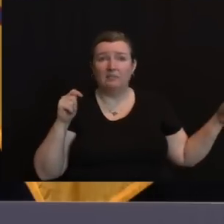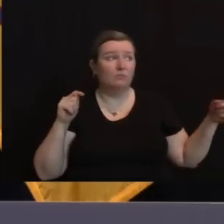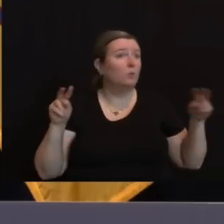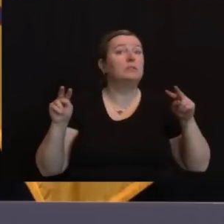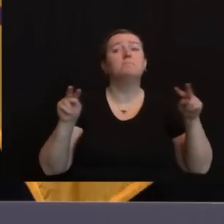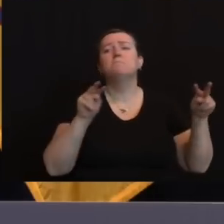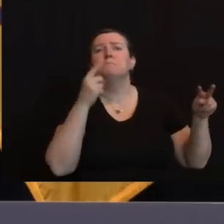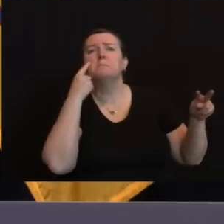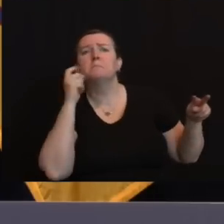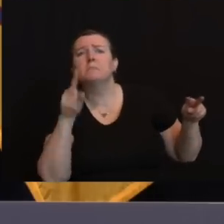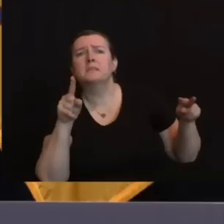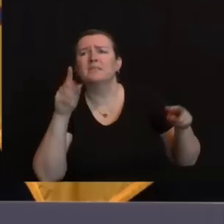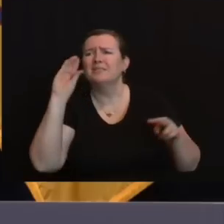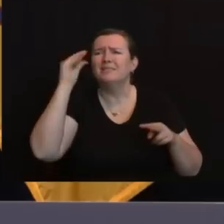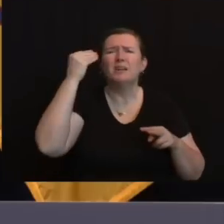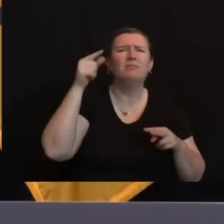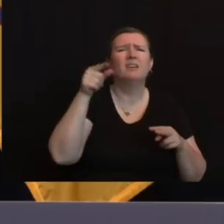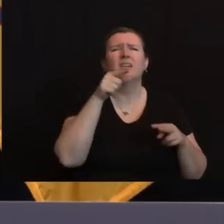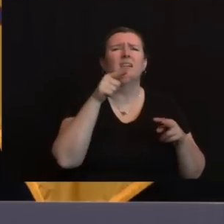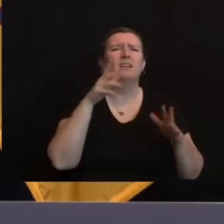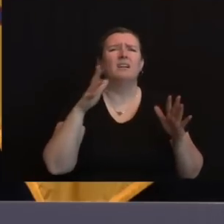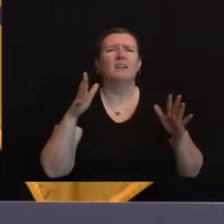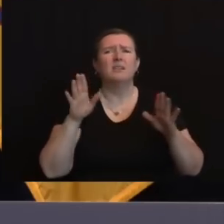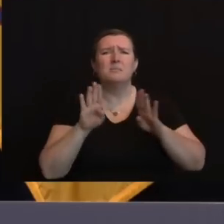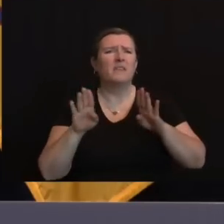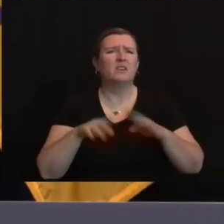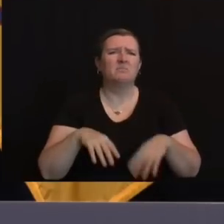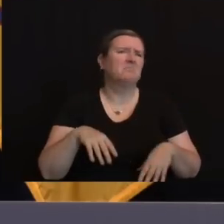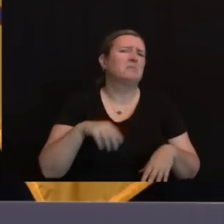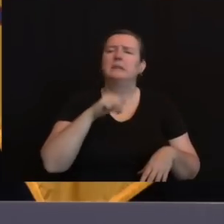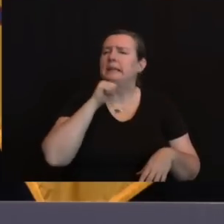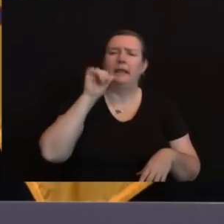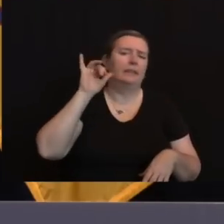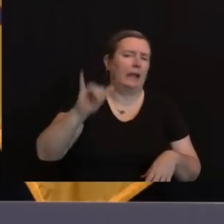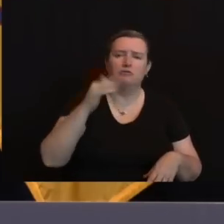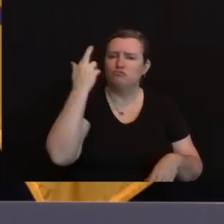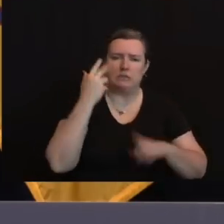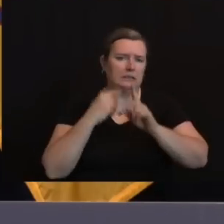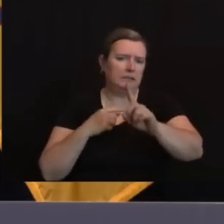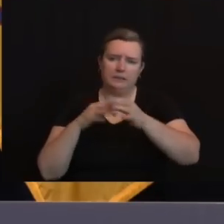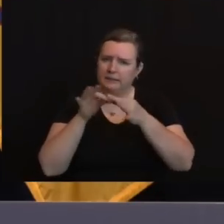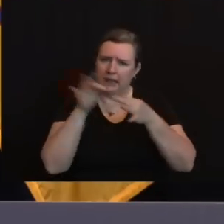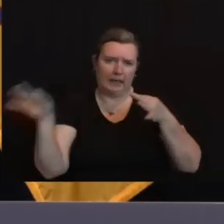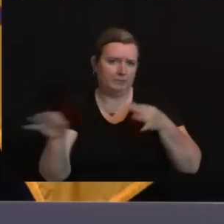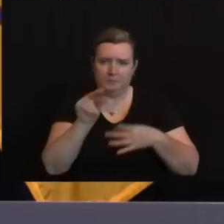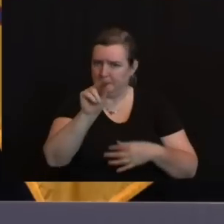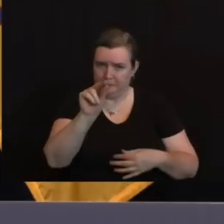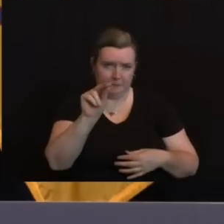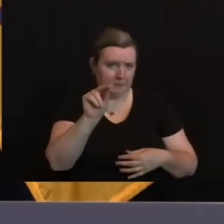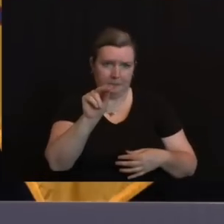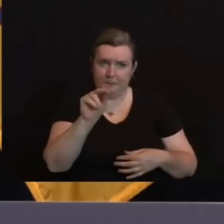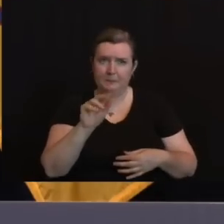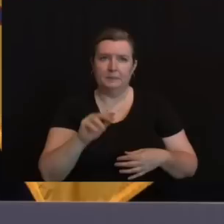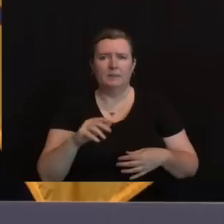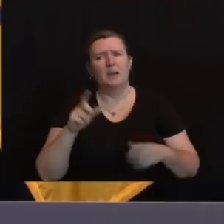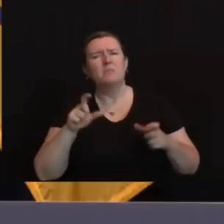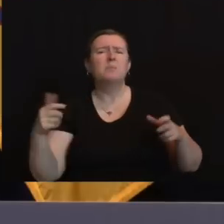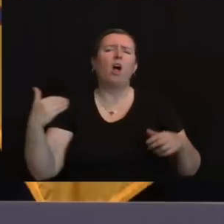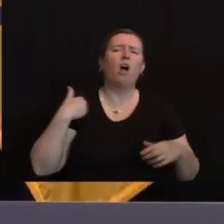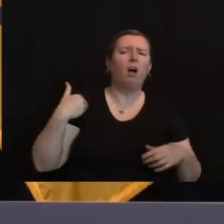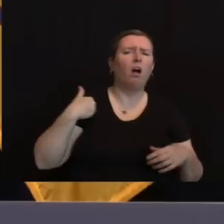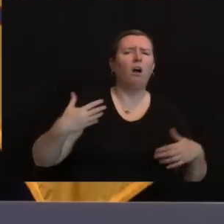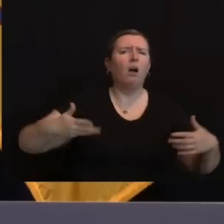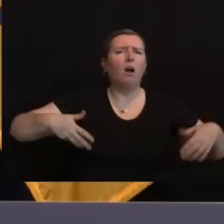behavior, that's not the reason why we've pushed off indoor dining. So this question of I'm hearing one